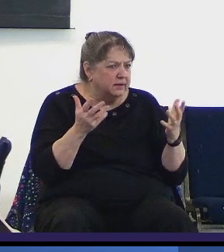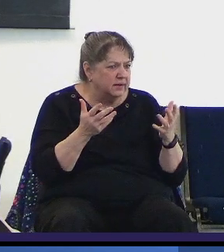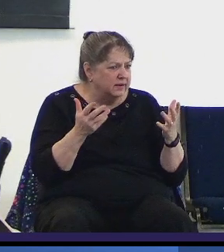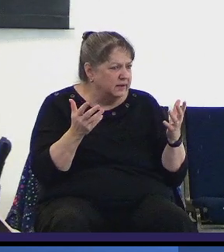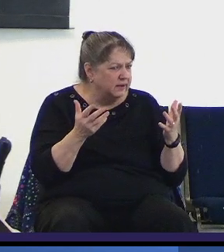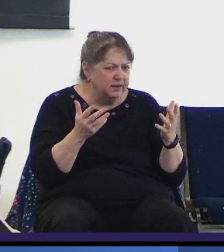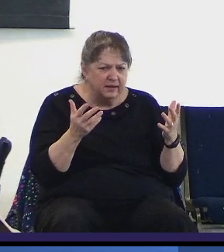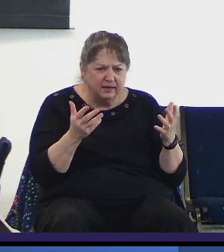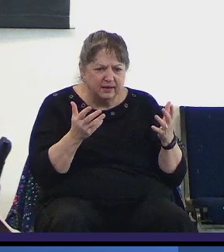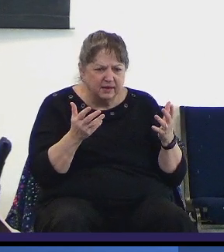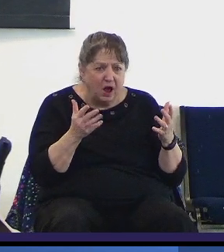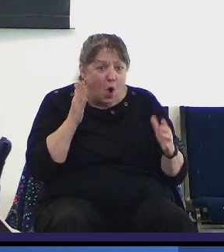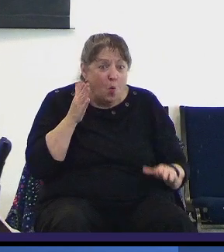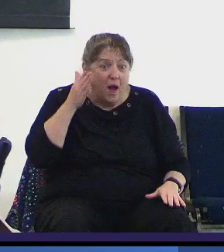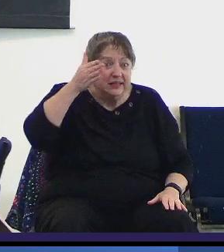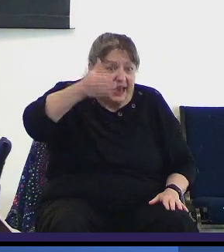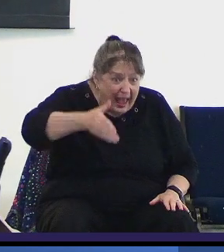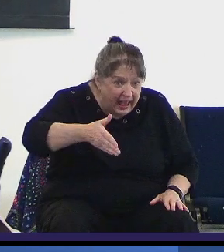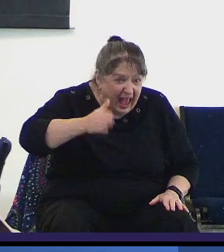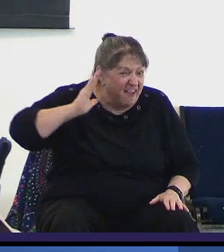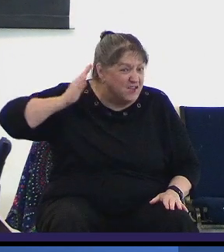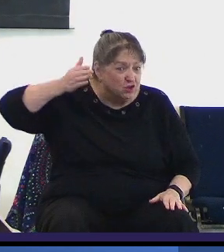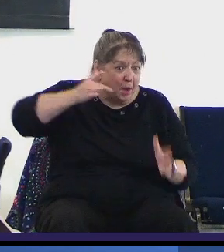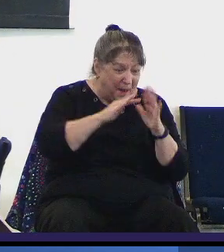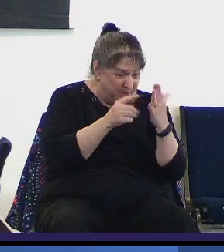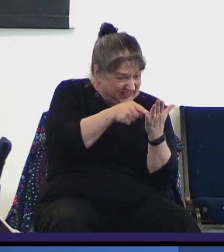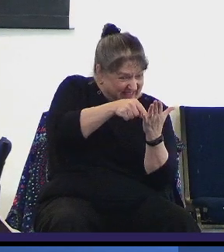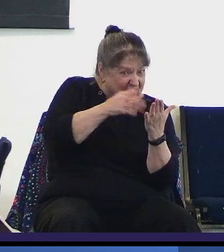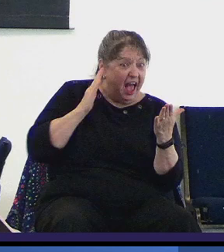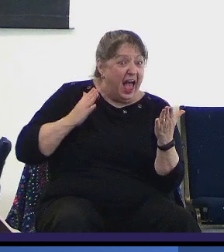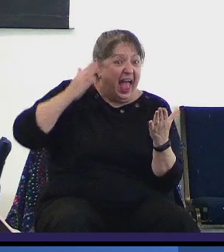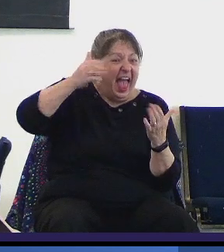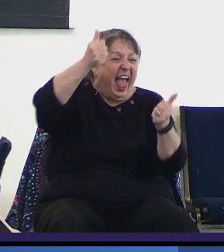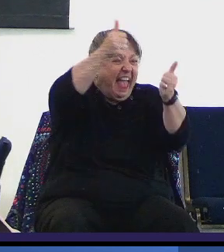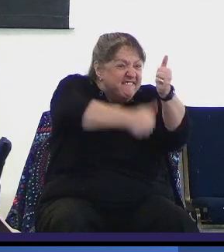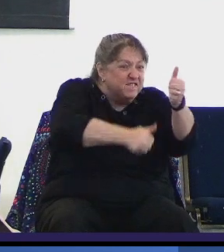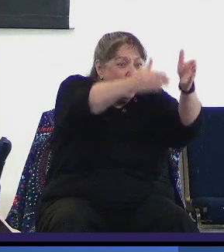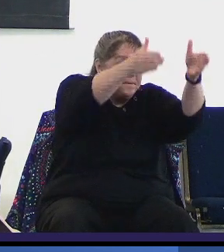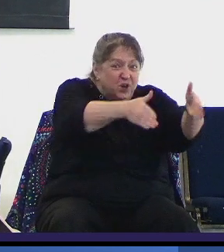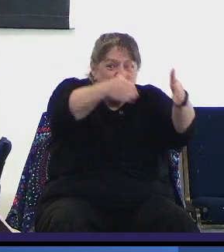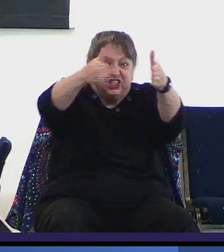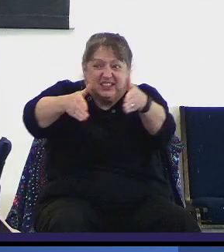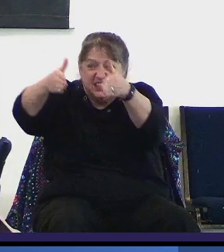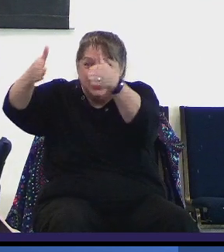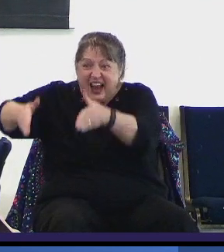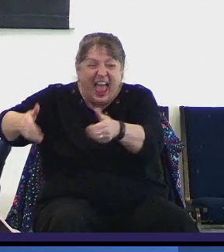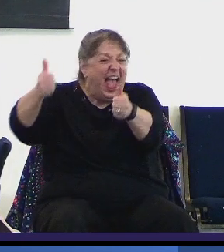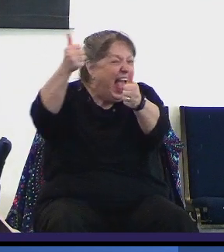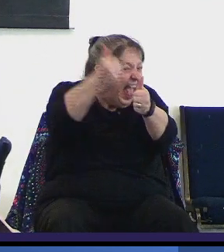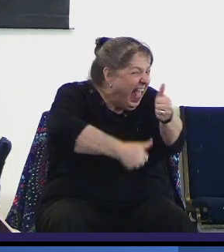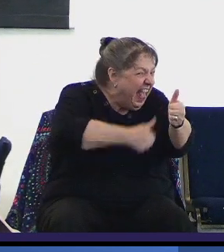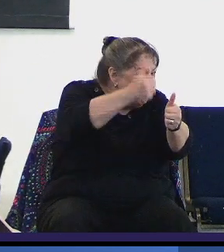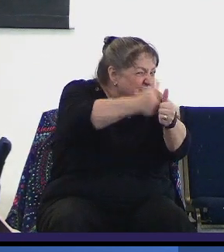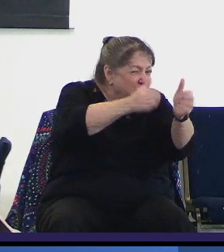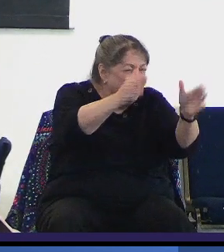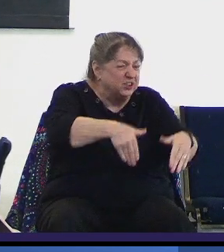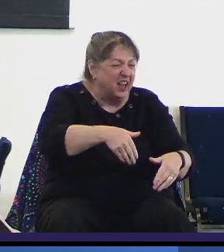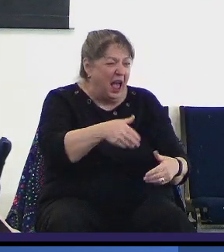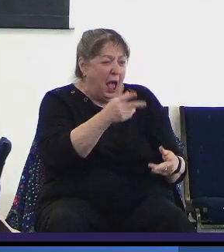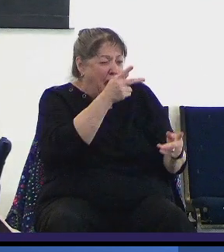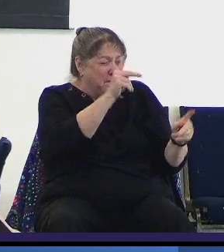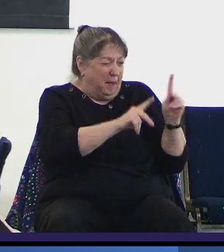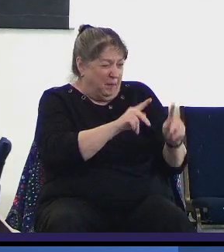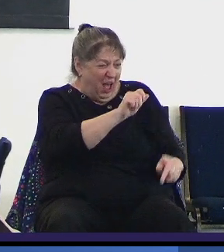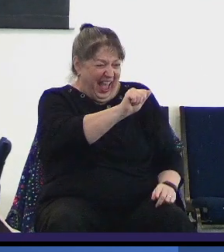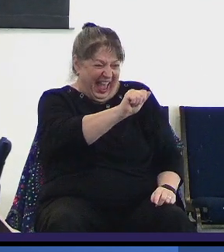everybody, every person, our enemies, our friends, or atheists, or agnostics,